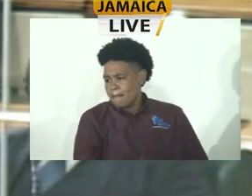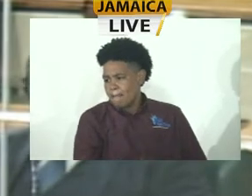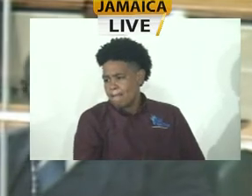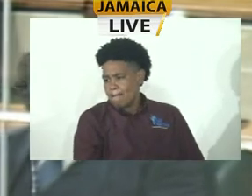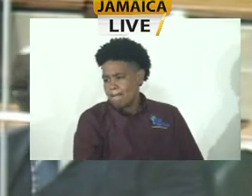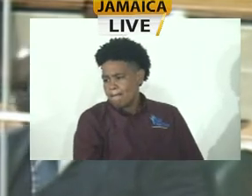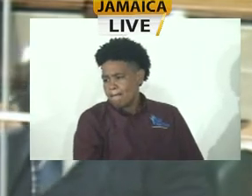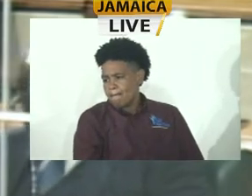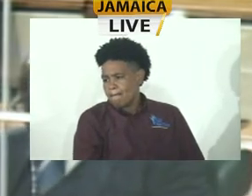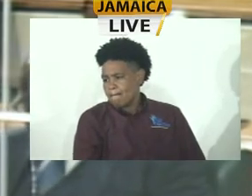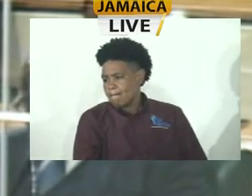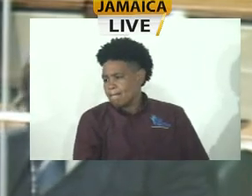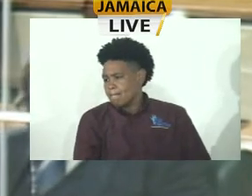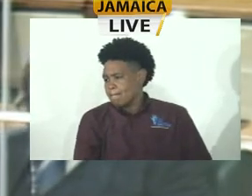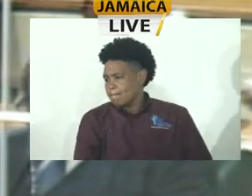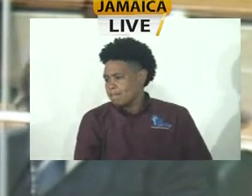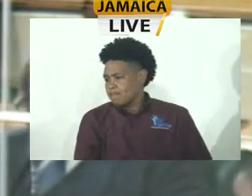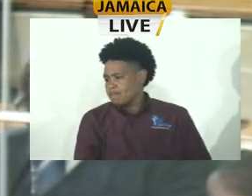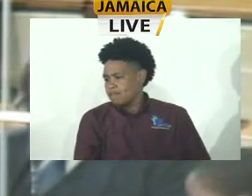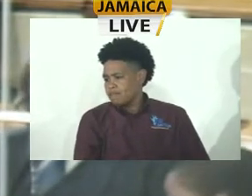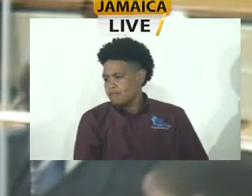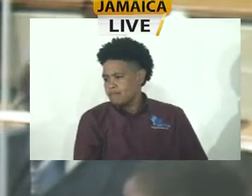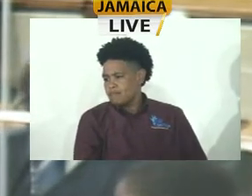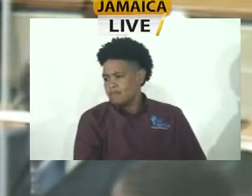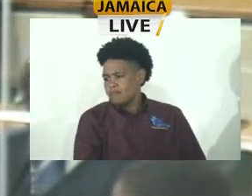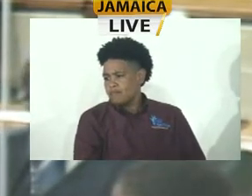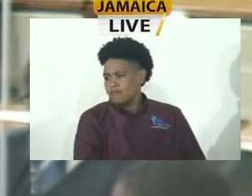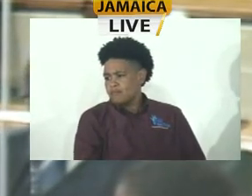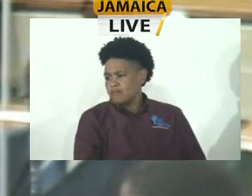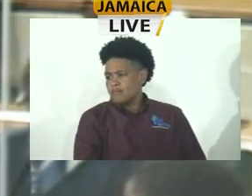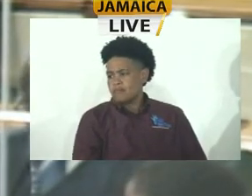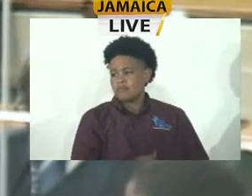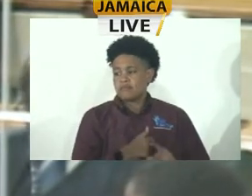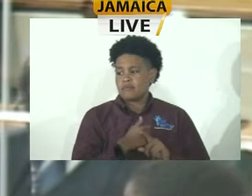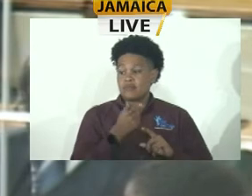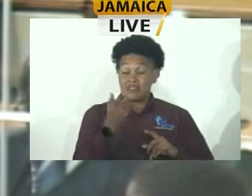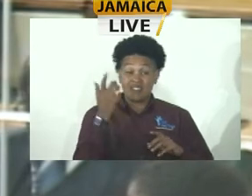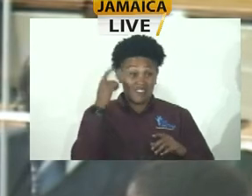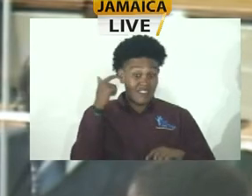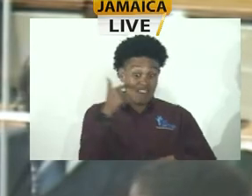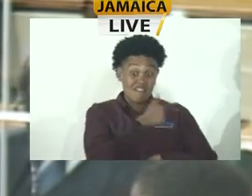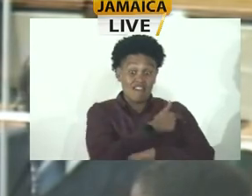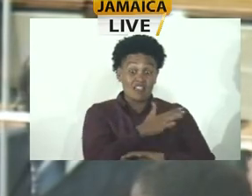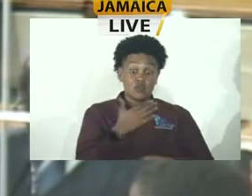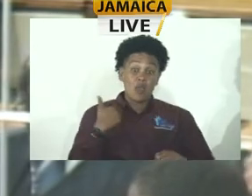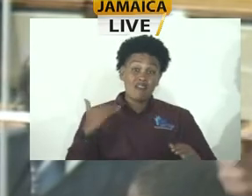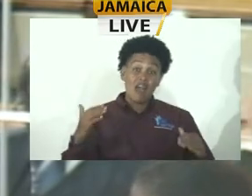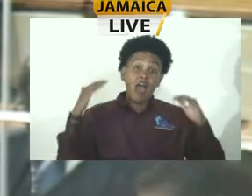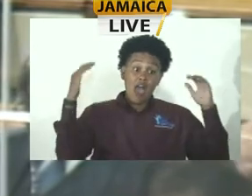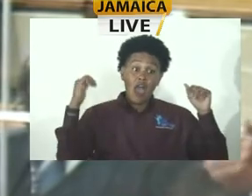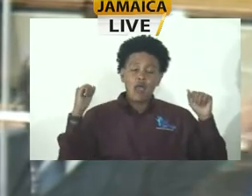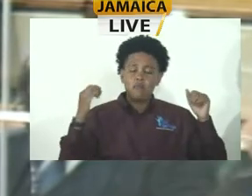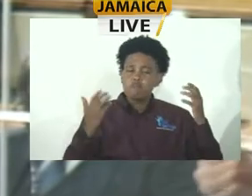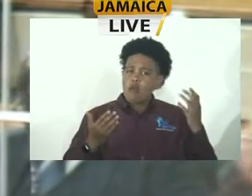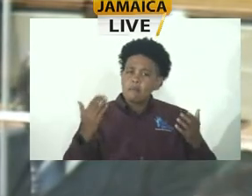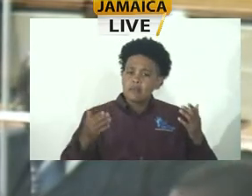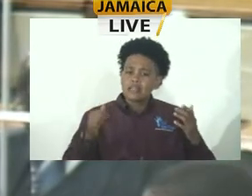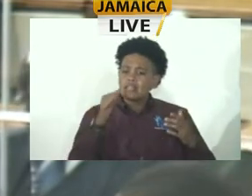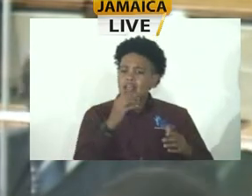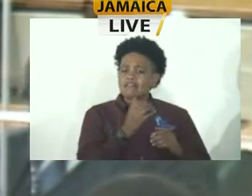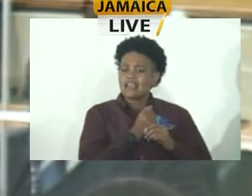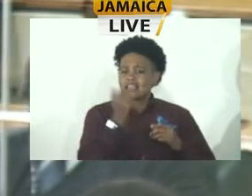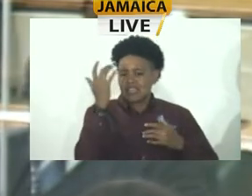be able to carry and transmit but if you are vaccinated you have a higher probability of not getting